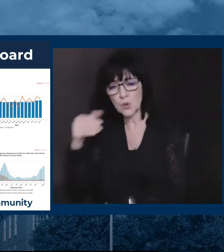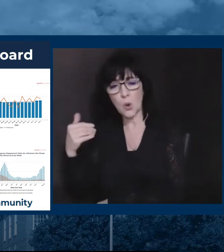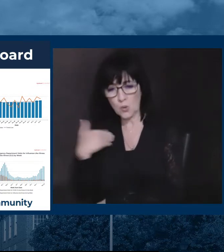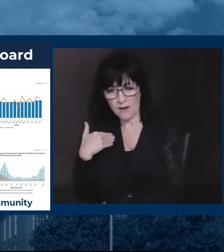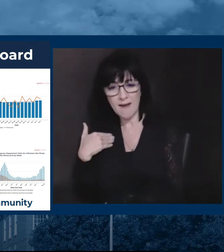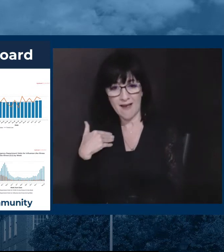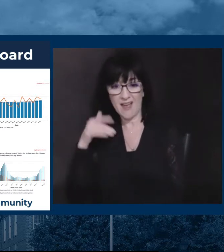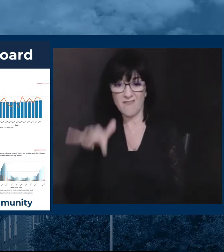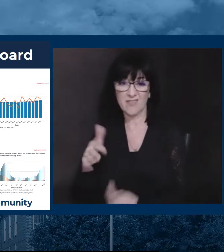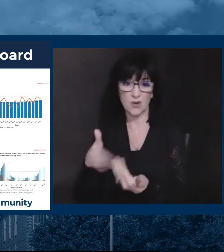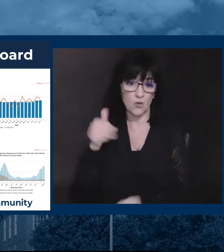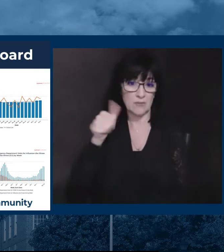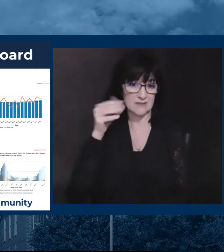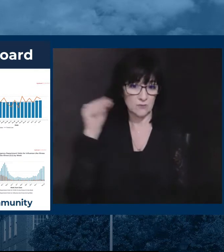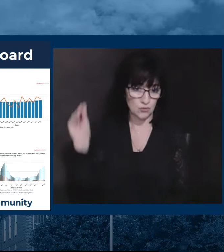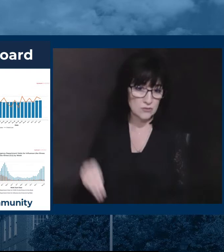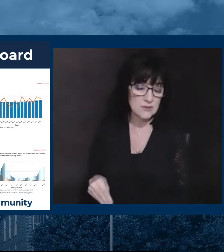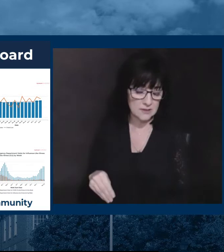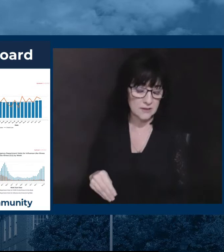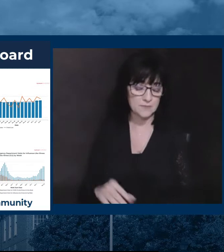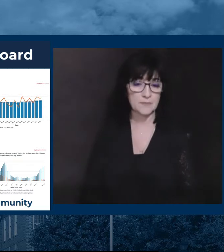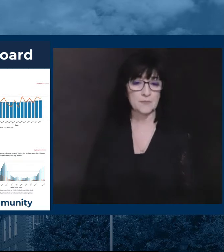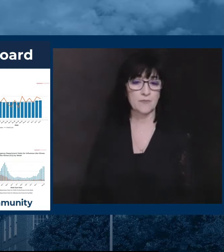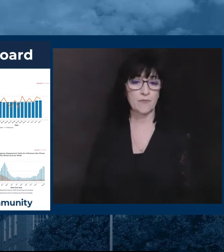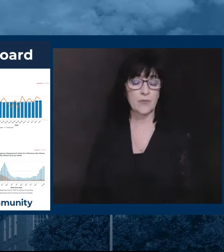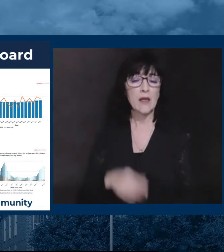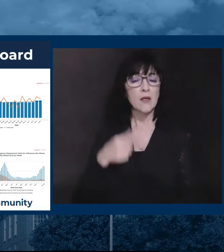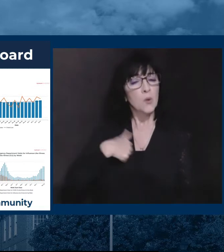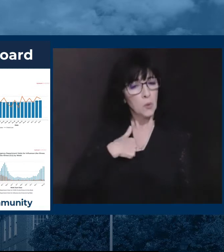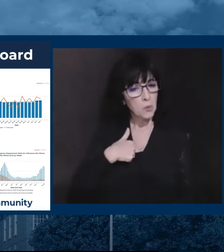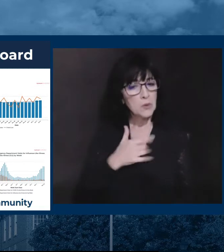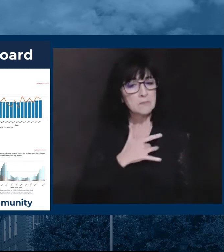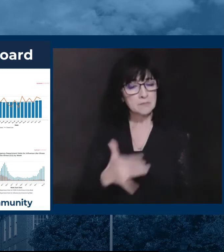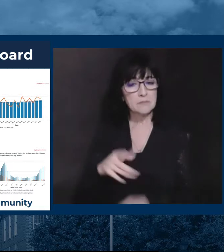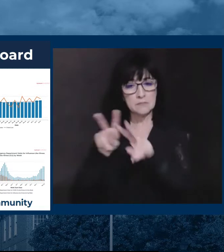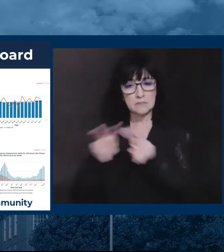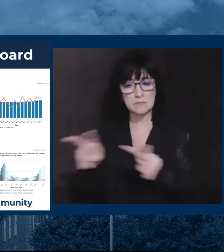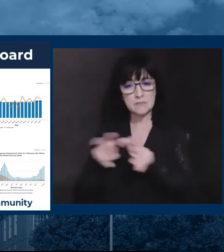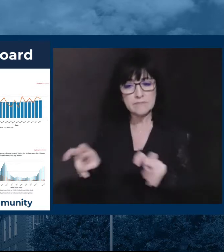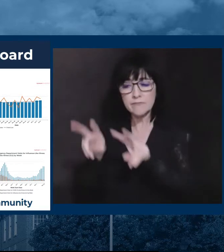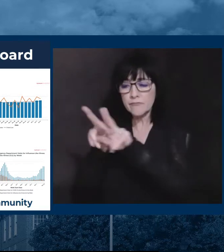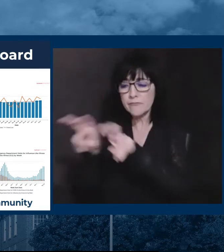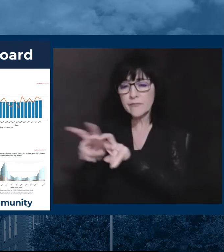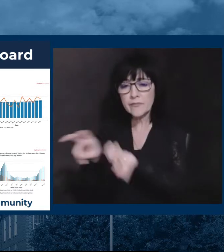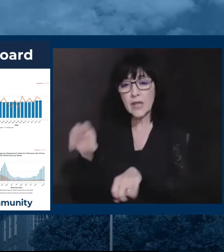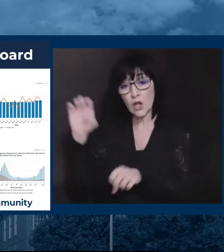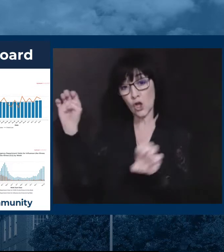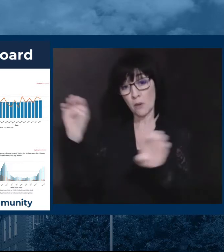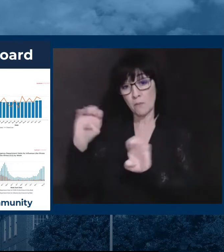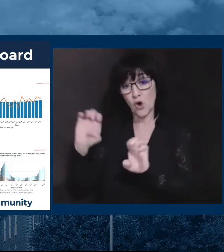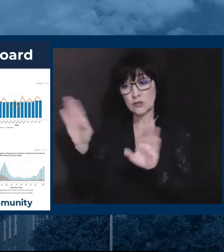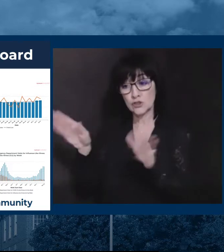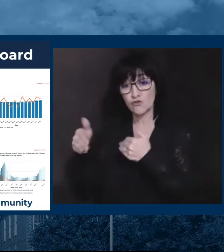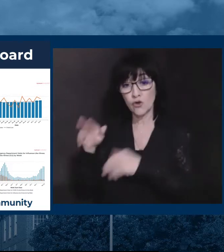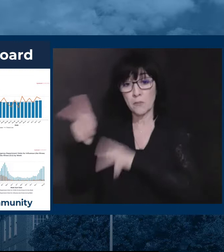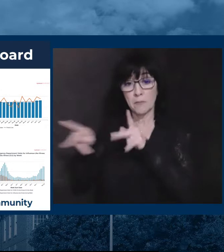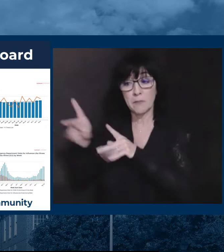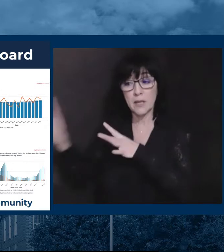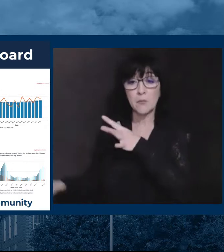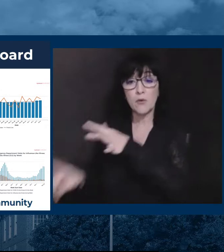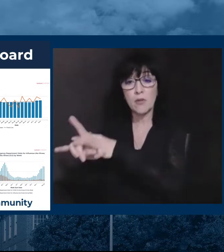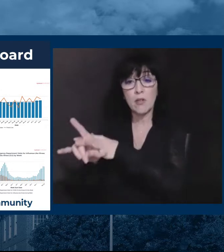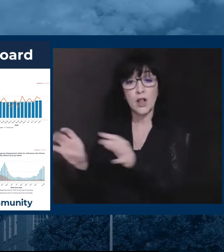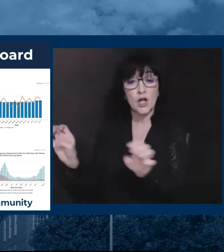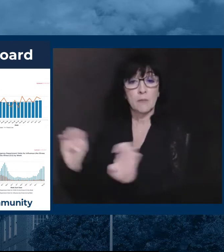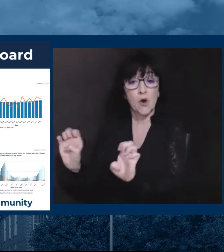graph there is the emergency department visits for flu-like, COVID-19-like symptoms. And you can see the surge back in the